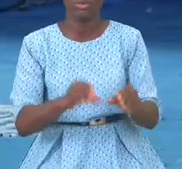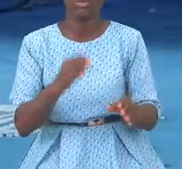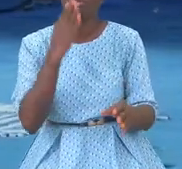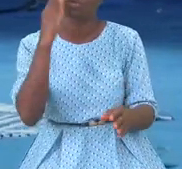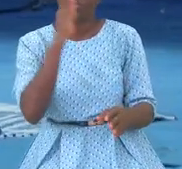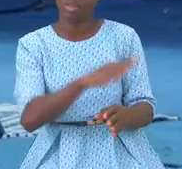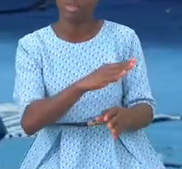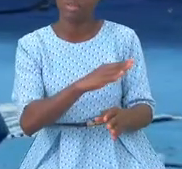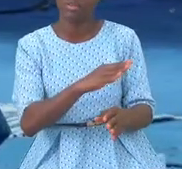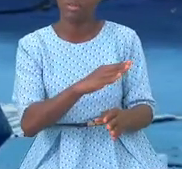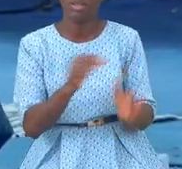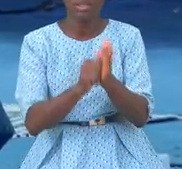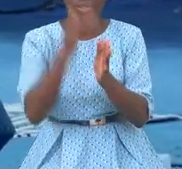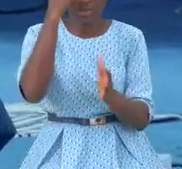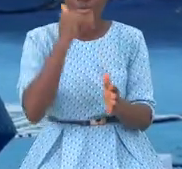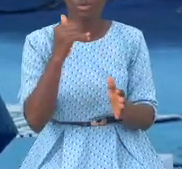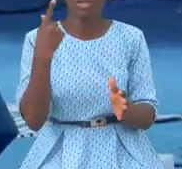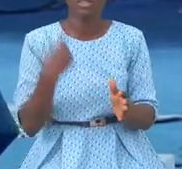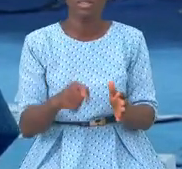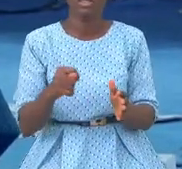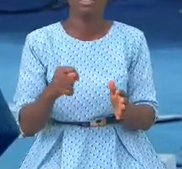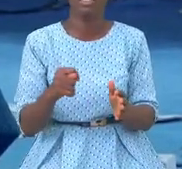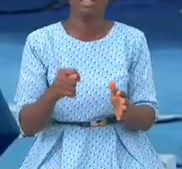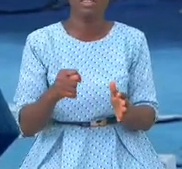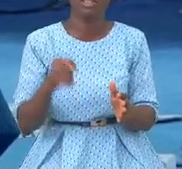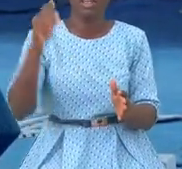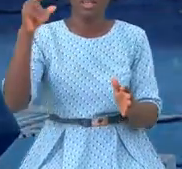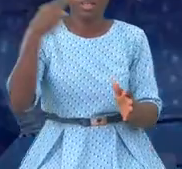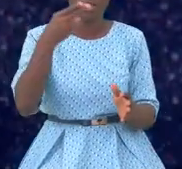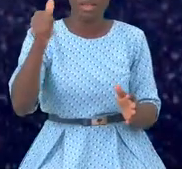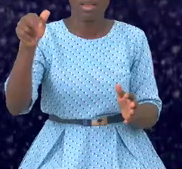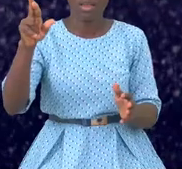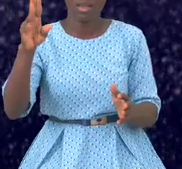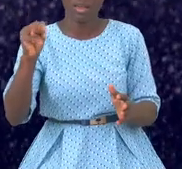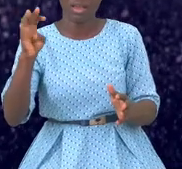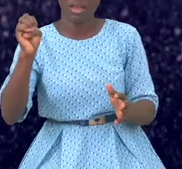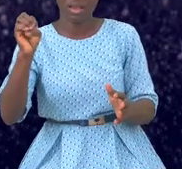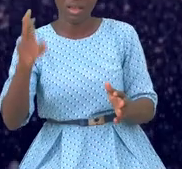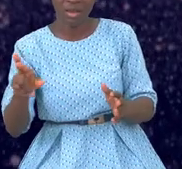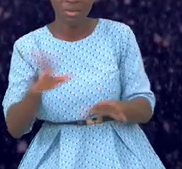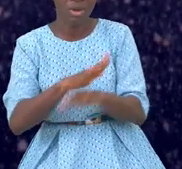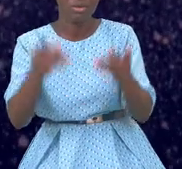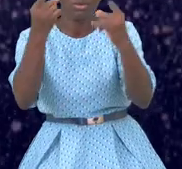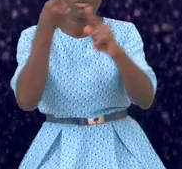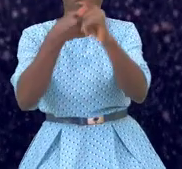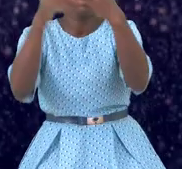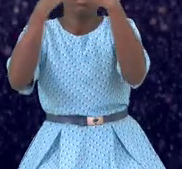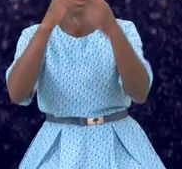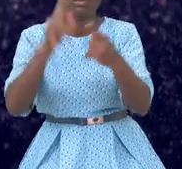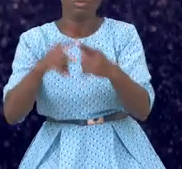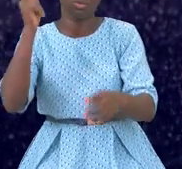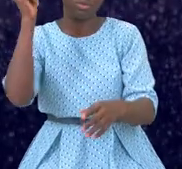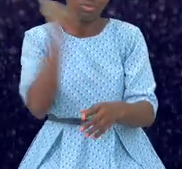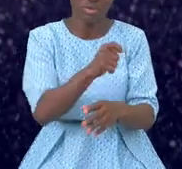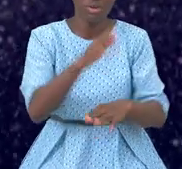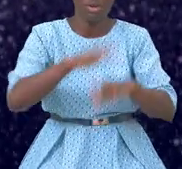and strike them dead. You know, some people will say, you know, I've been sinning, I've been doing evil,